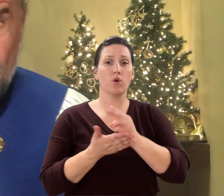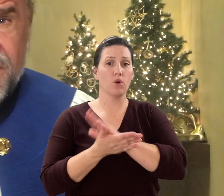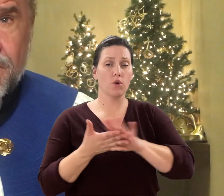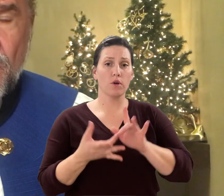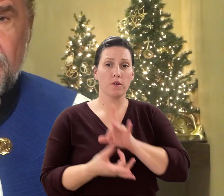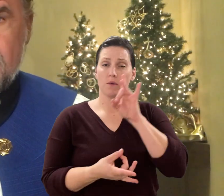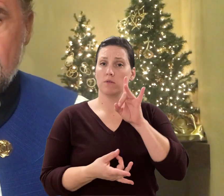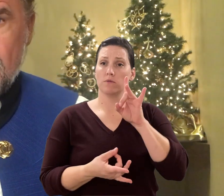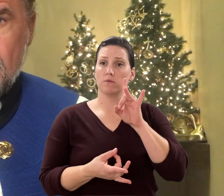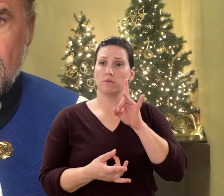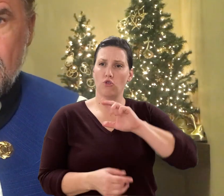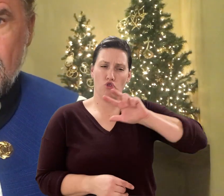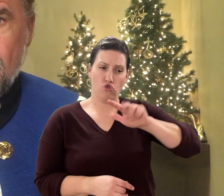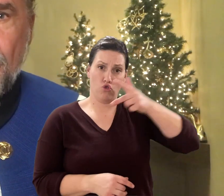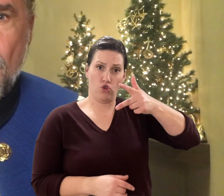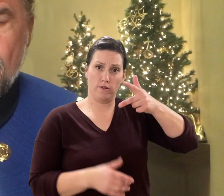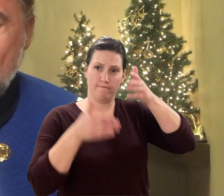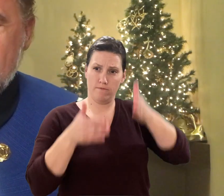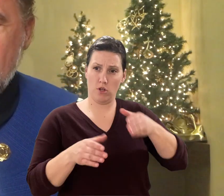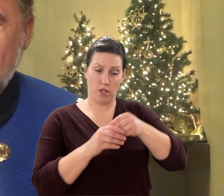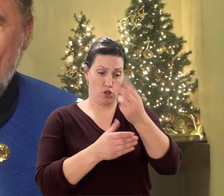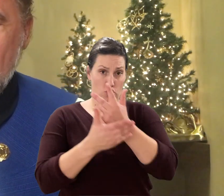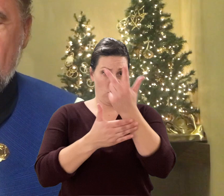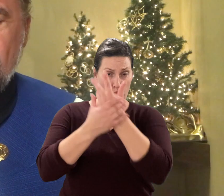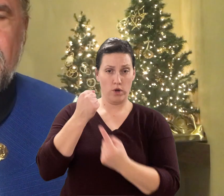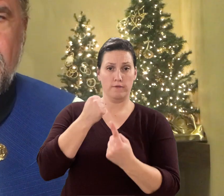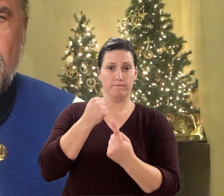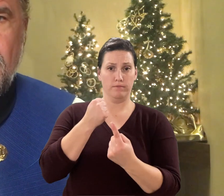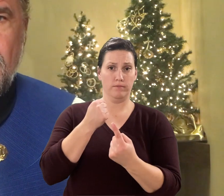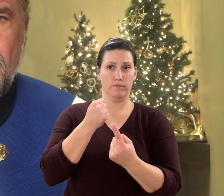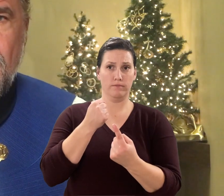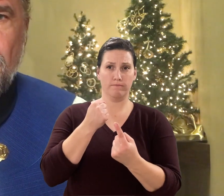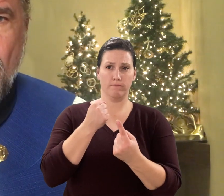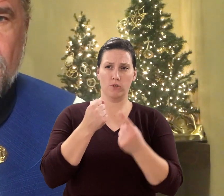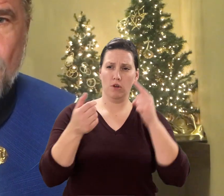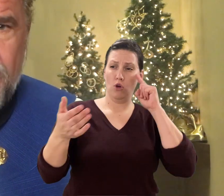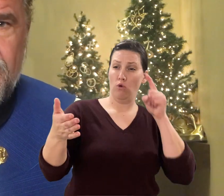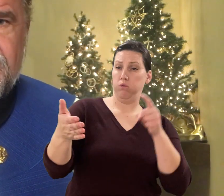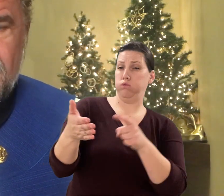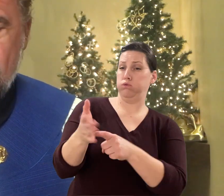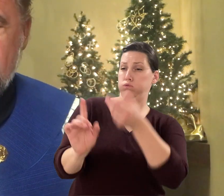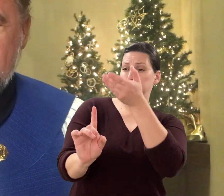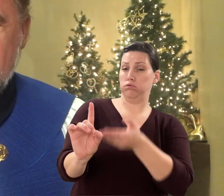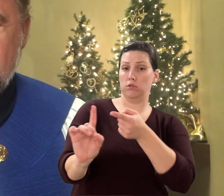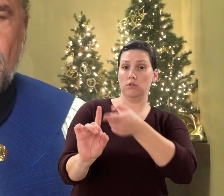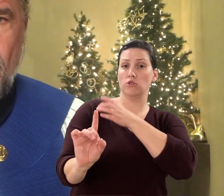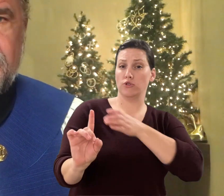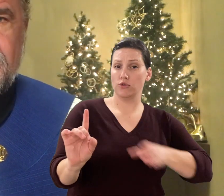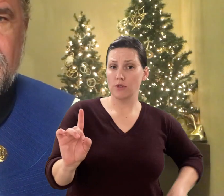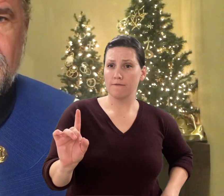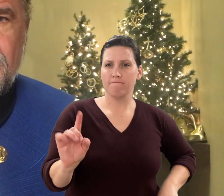The Holy Spirit, the third person of the Holy Trinity, bears witness that Jesus is